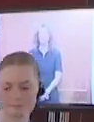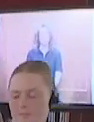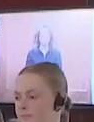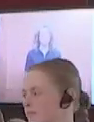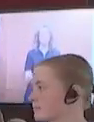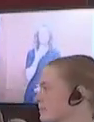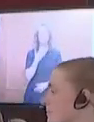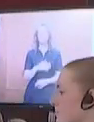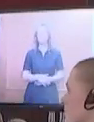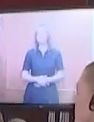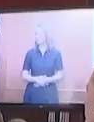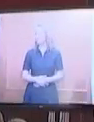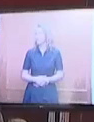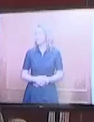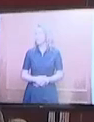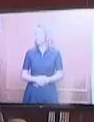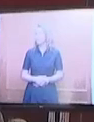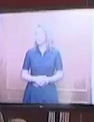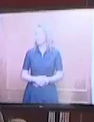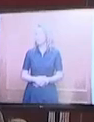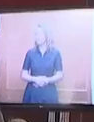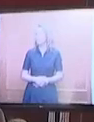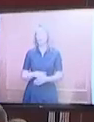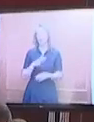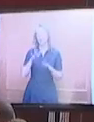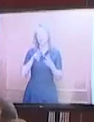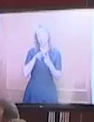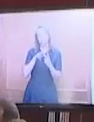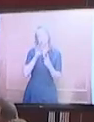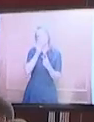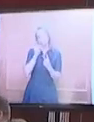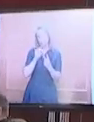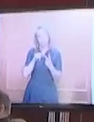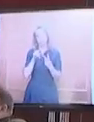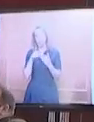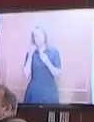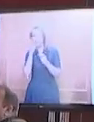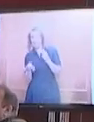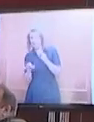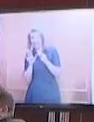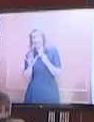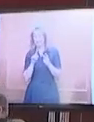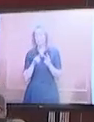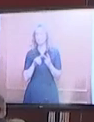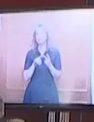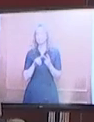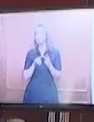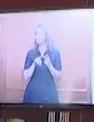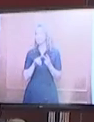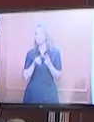Thank you. I sort of had two questions. One's more specific, sort of to Professor